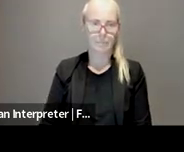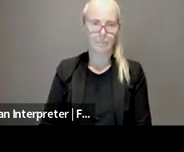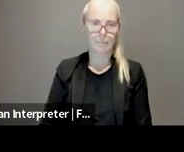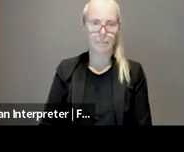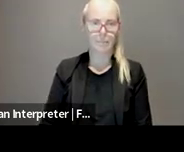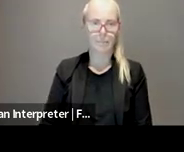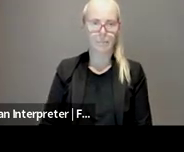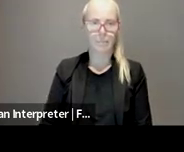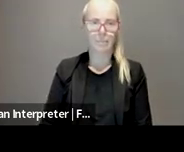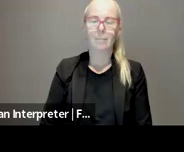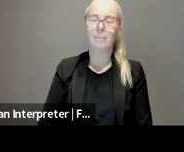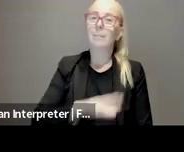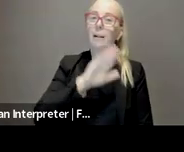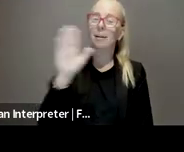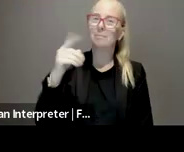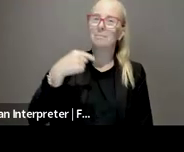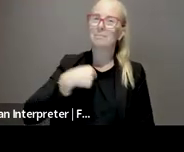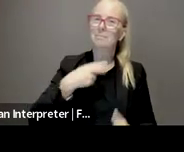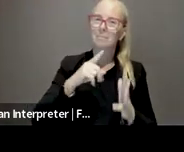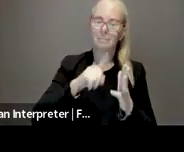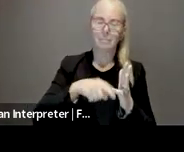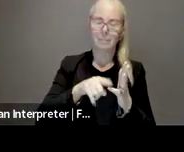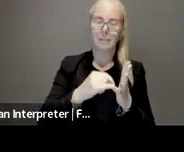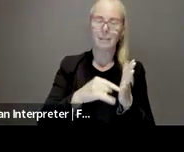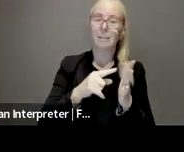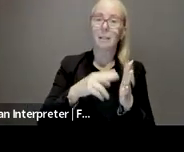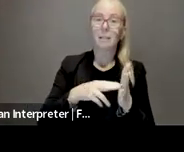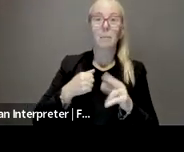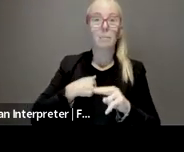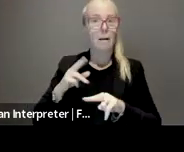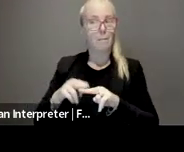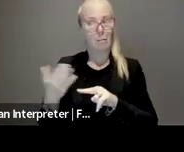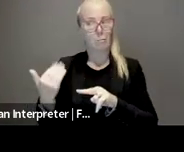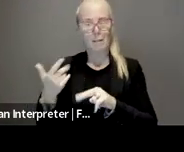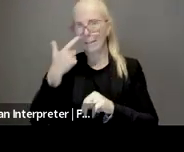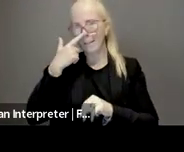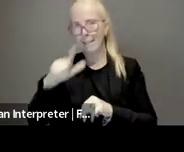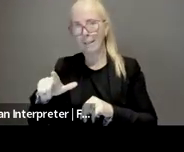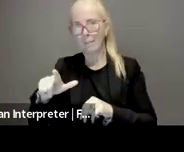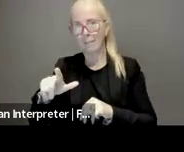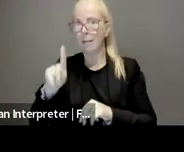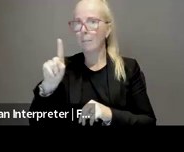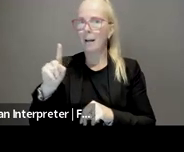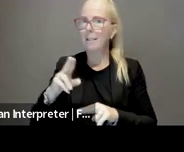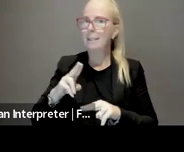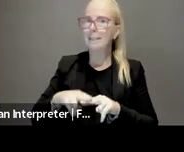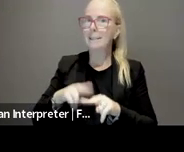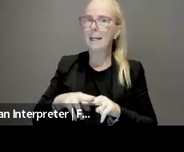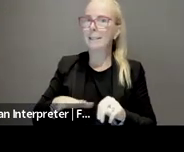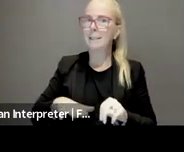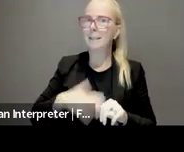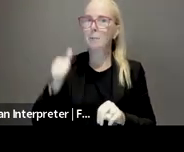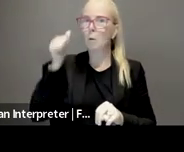Hi, I'm Justin, and my dad just turned 70. It turns out he doesn't really want to know he's getting older, and honestly, neither